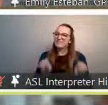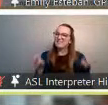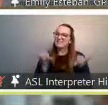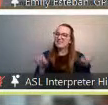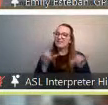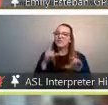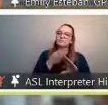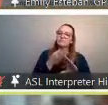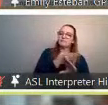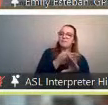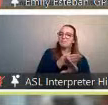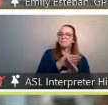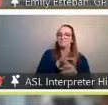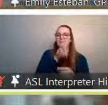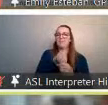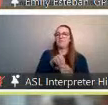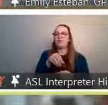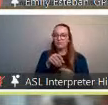looks like.